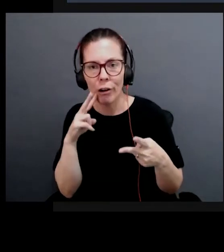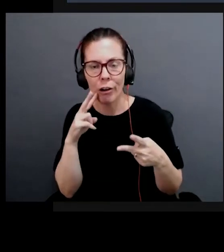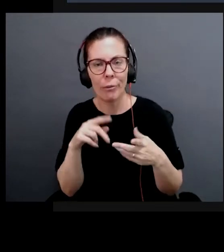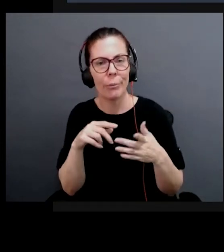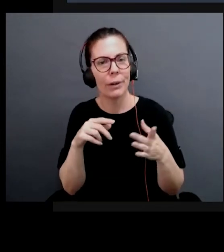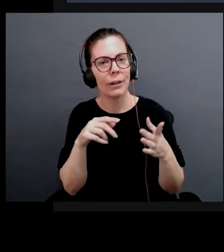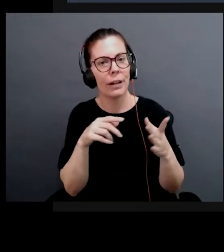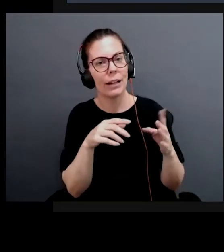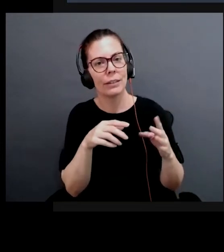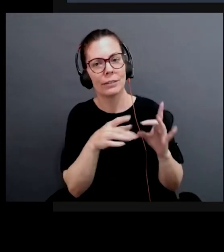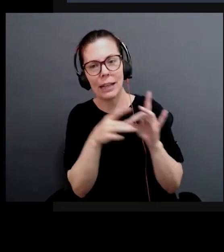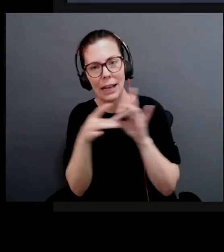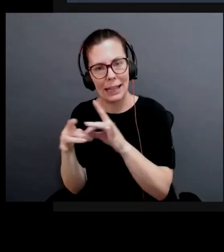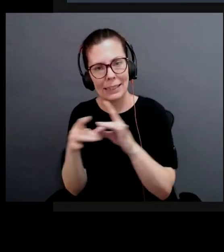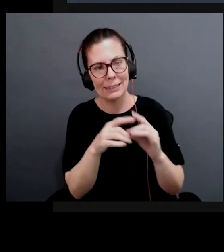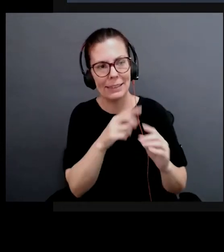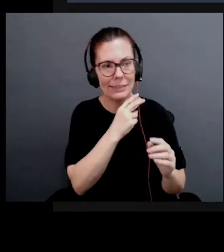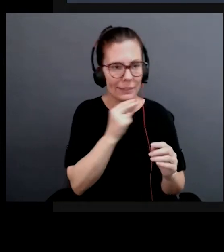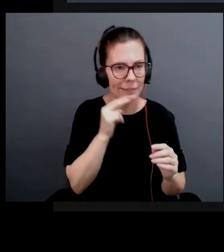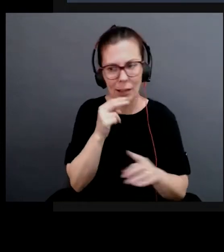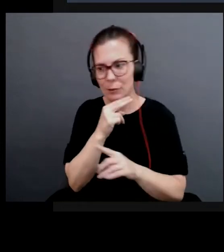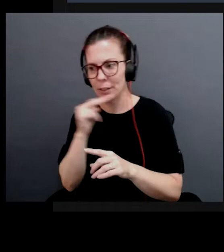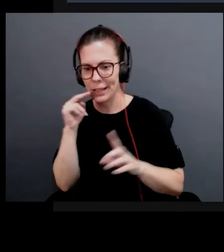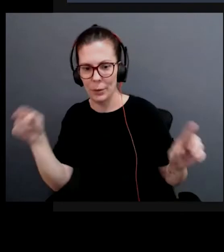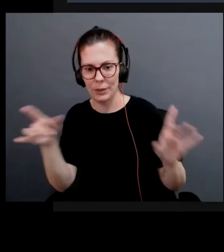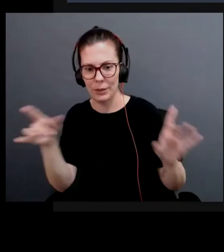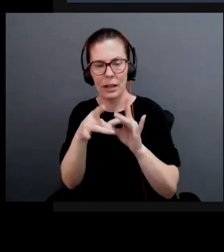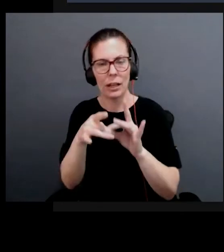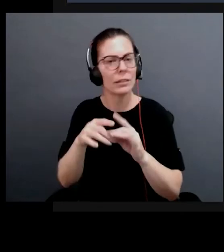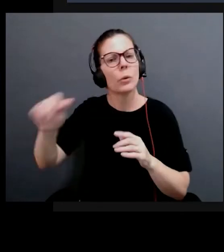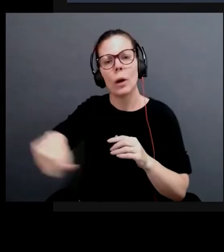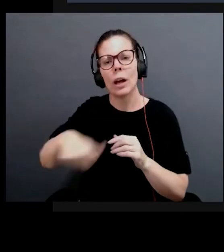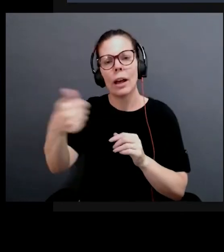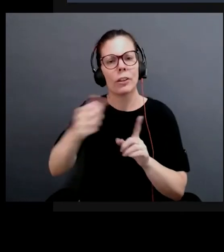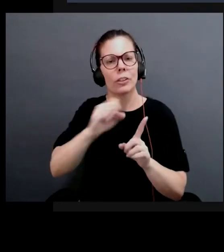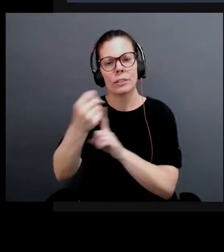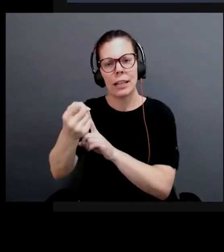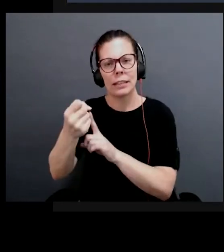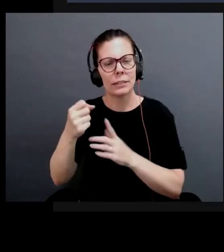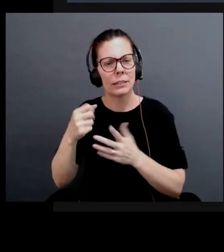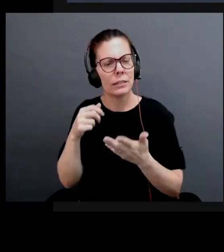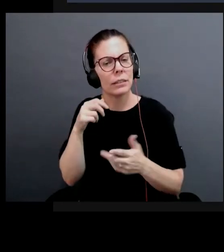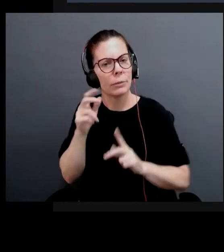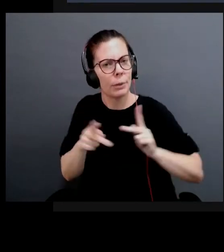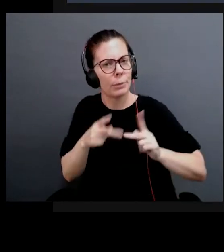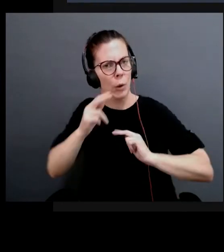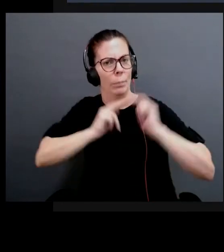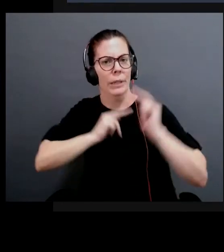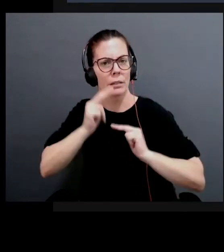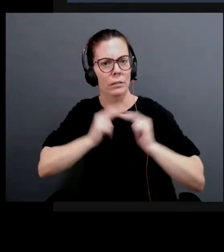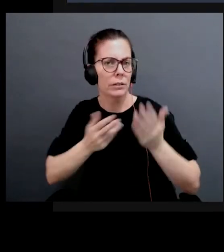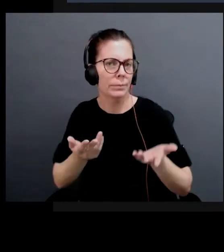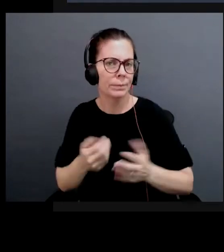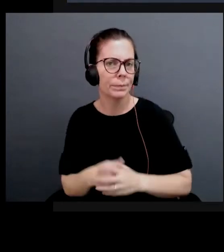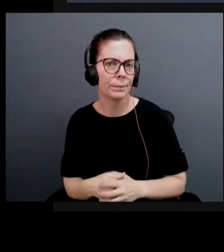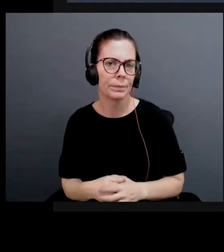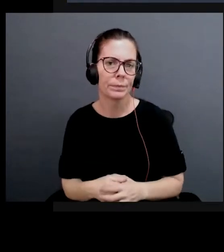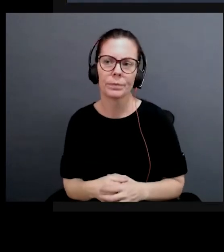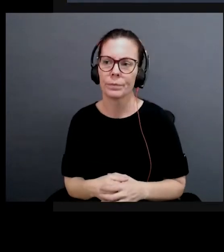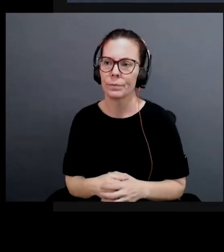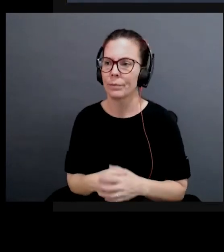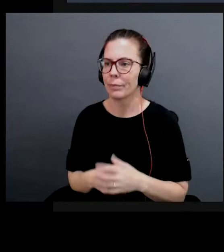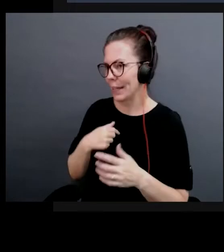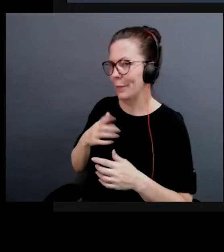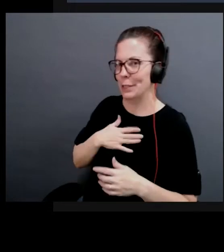the nouns. What are some other use cases that people are building? Yeah, that's what I was curious